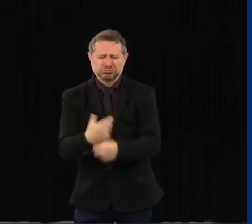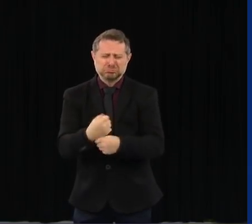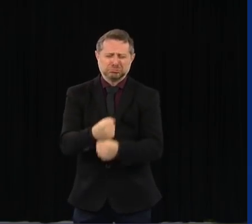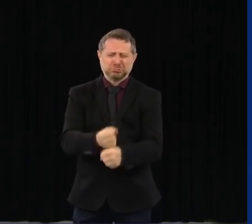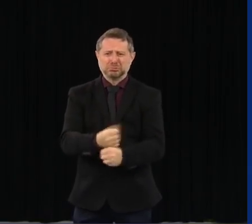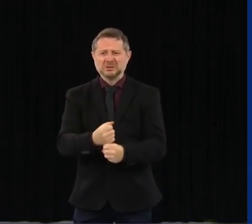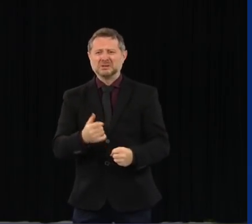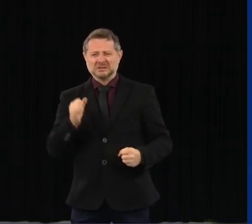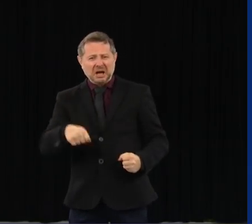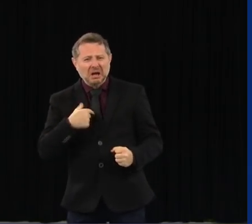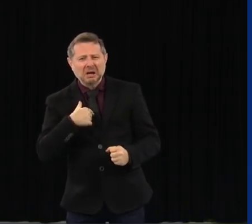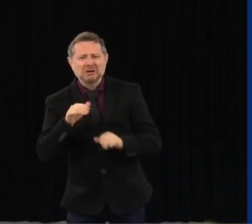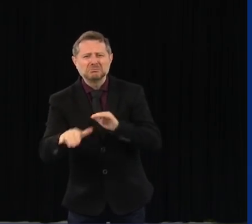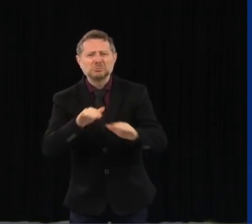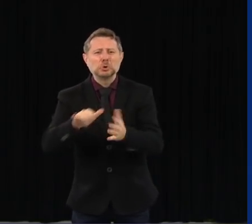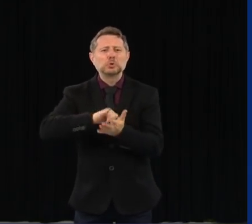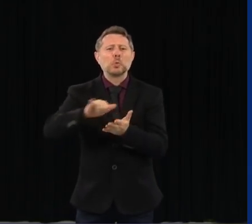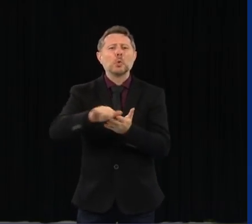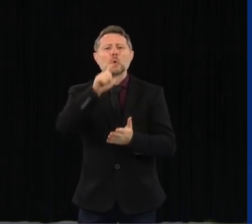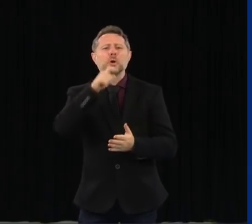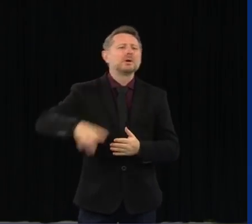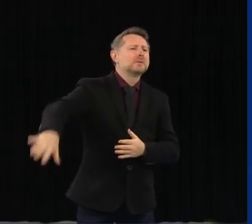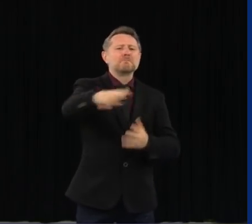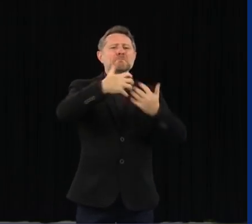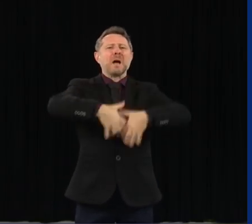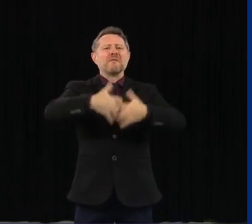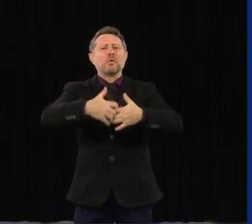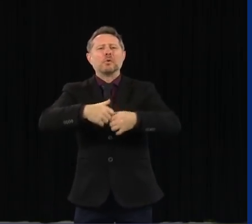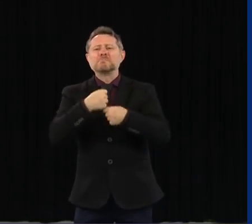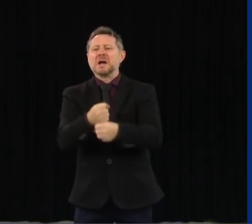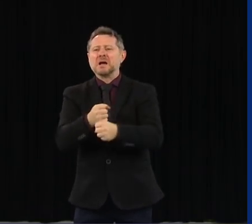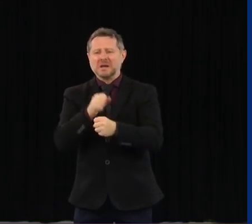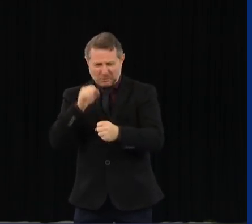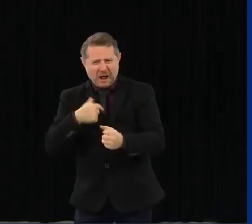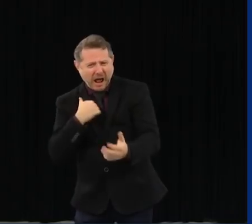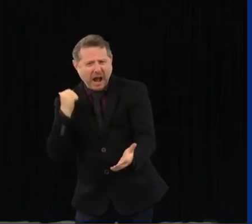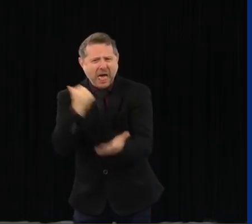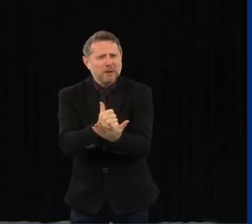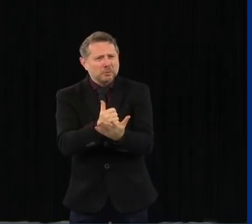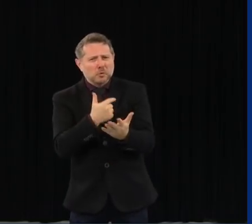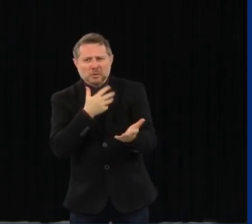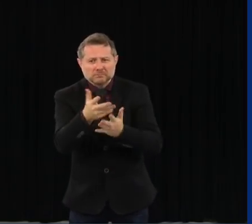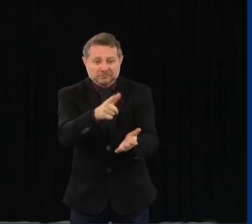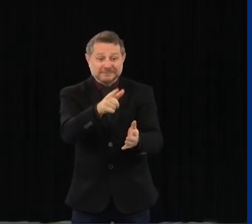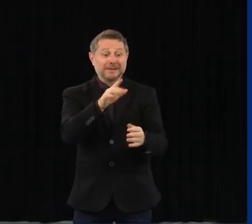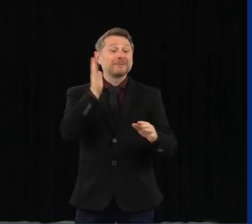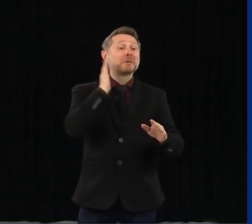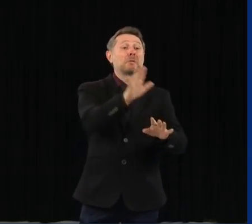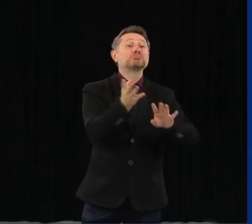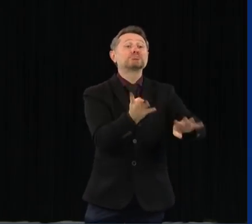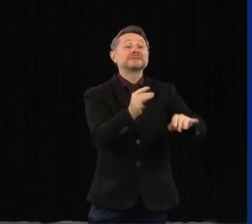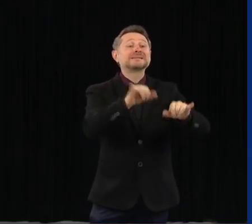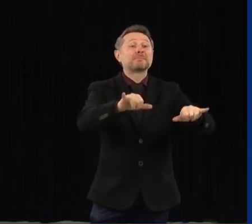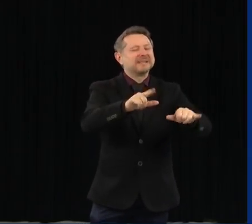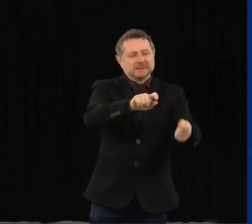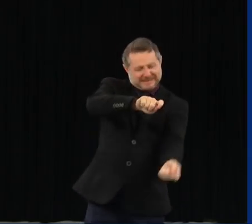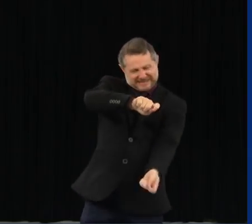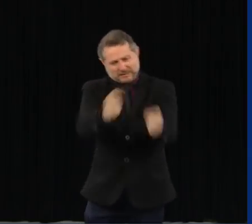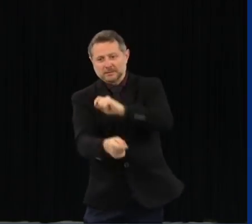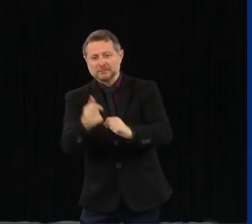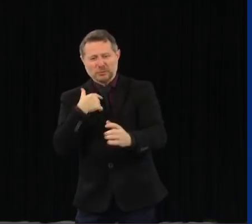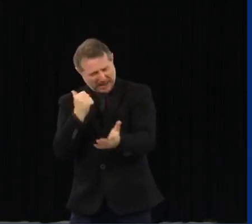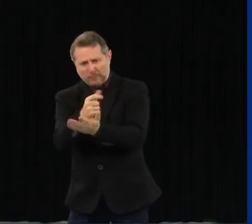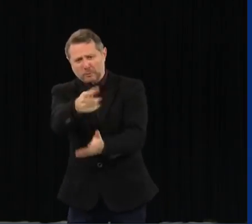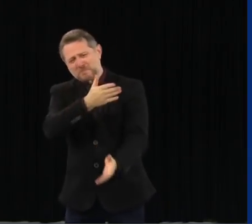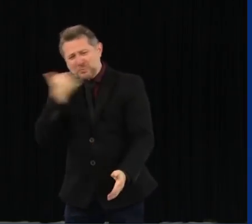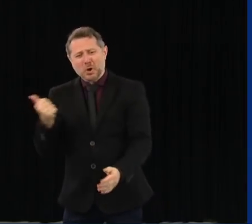finance the transition necessary to make these materials. I mean, we talk about them as if they're